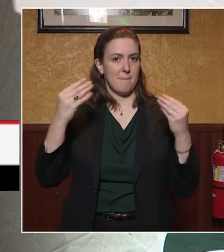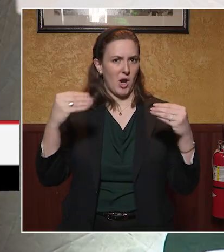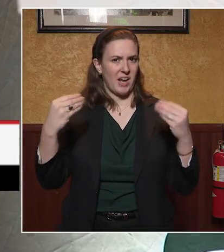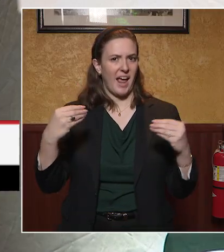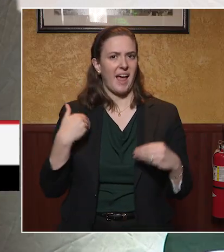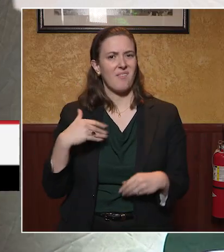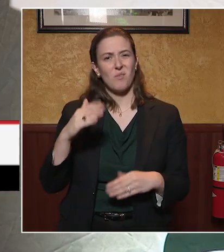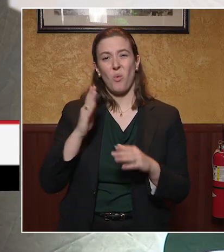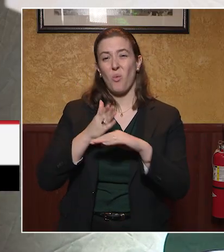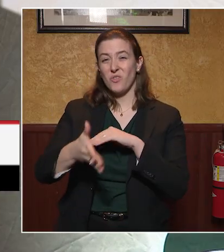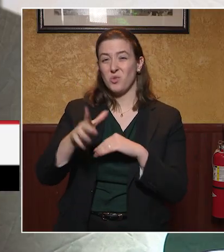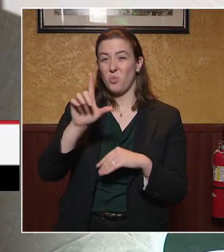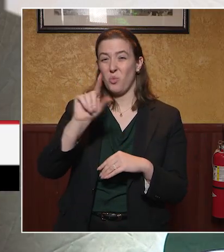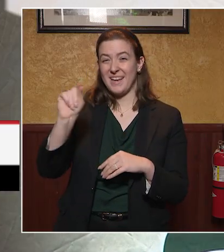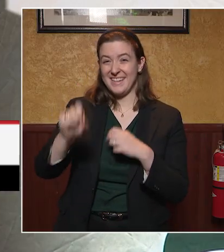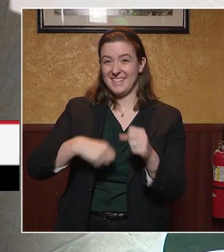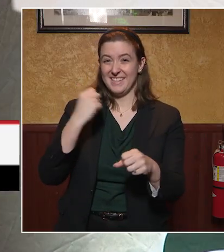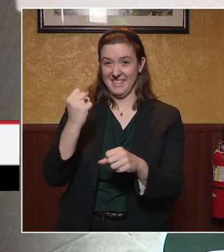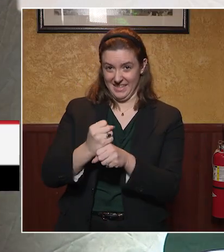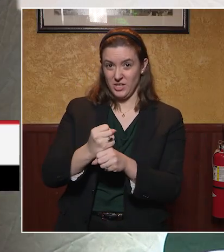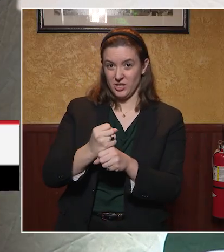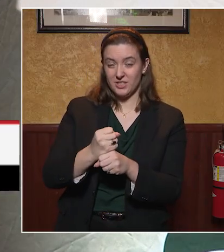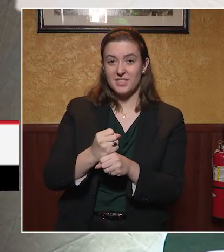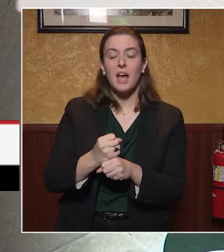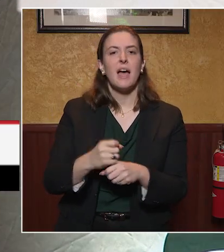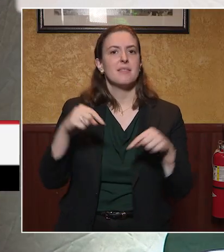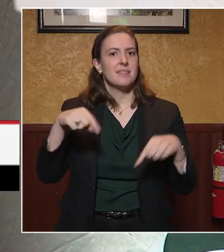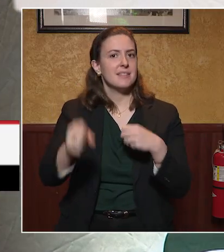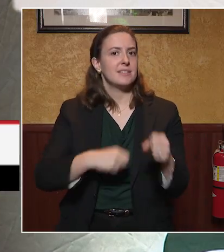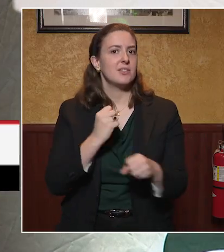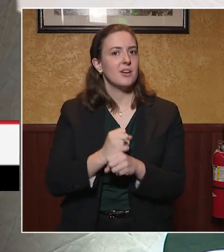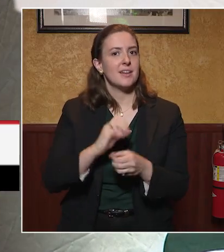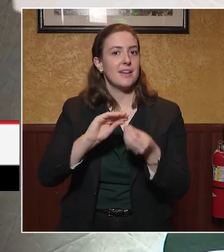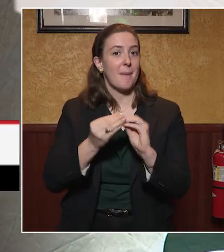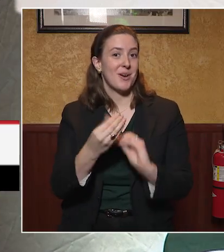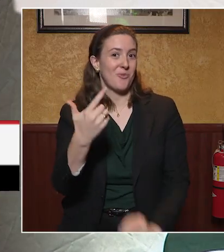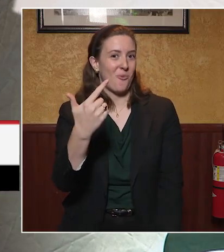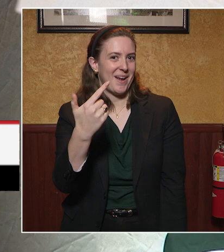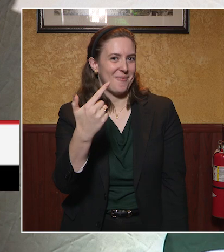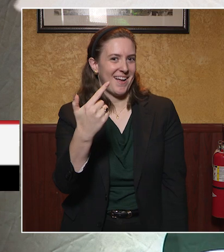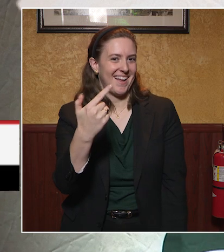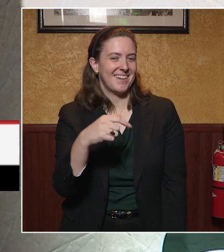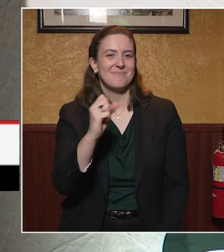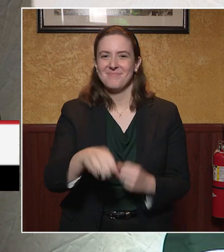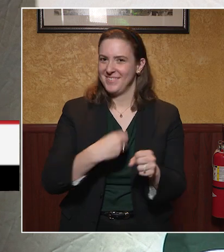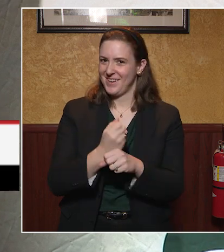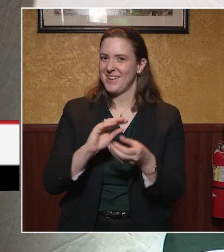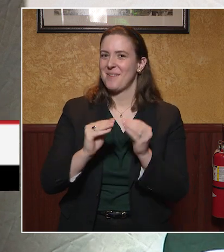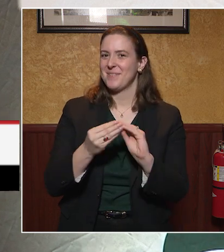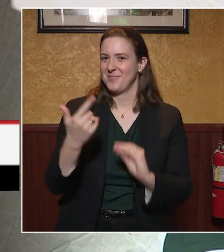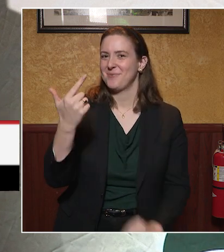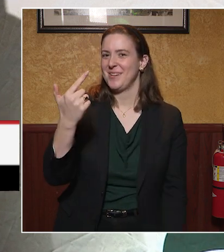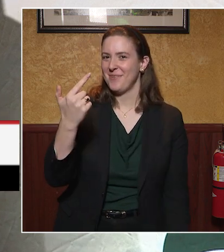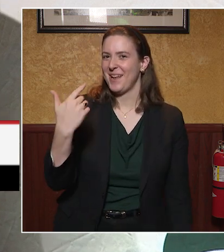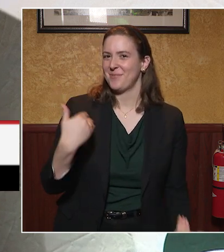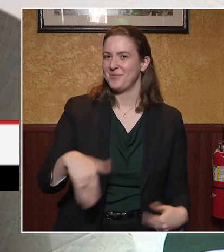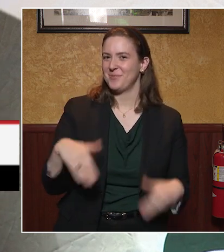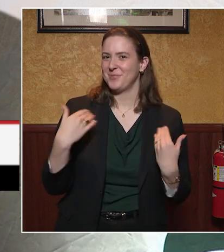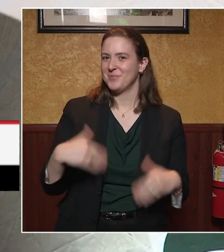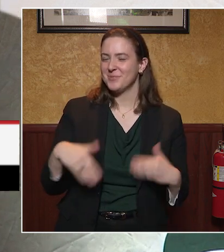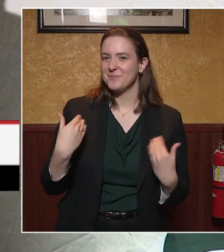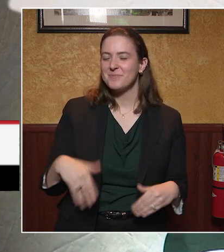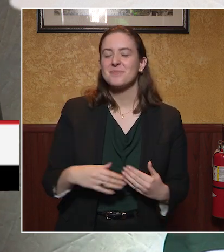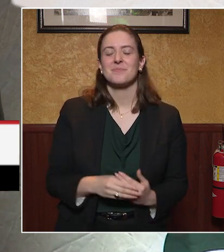heart of downtown DC. And this year marks year number 21. 21 in fun. Isn't that a good year? 21 years.